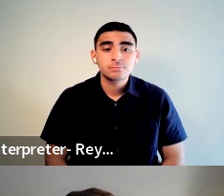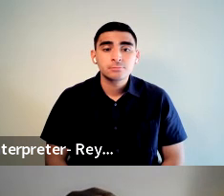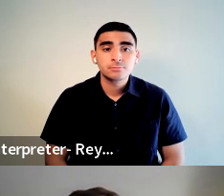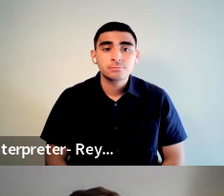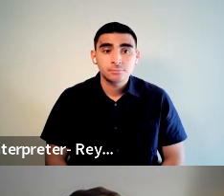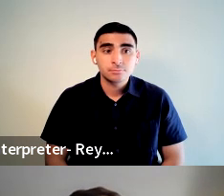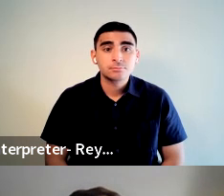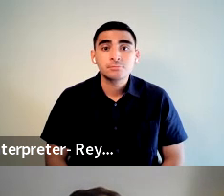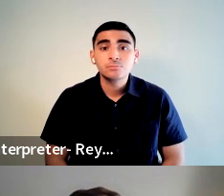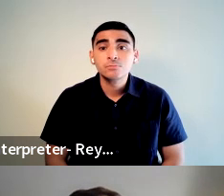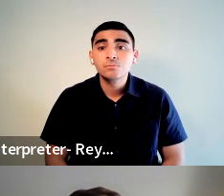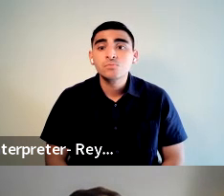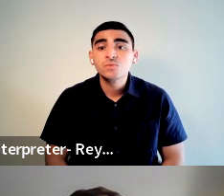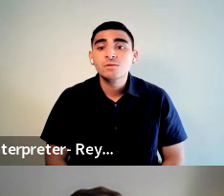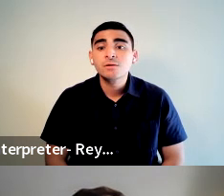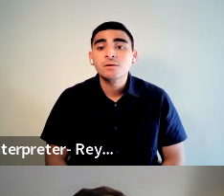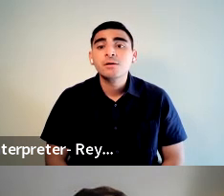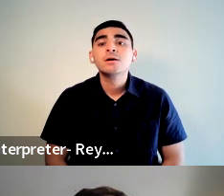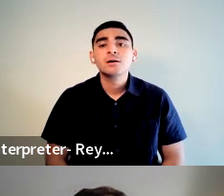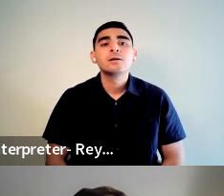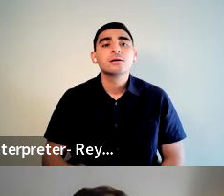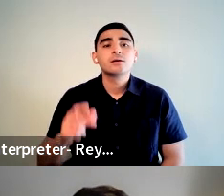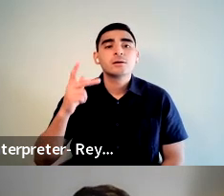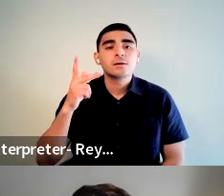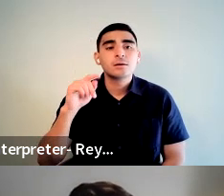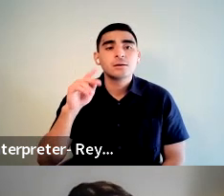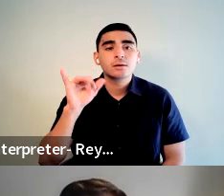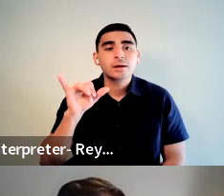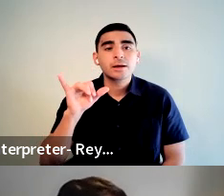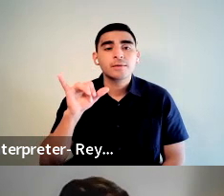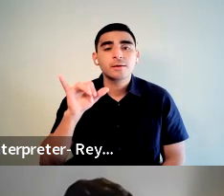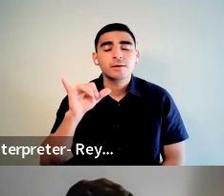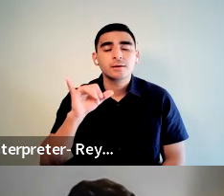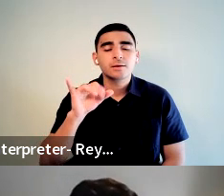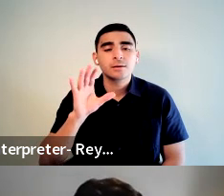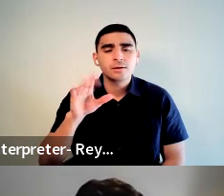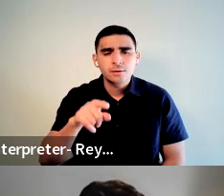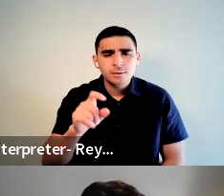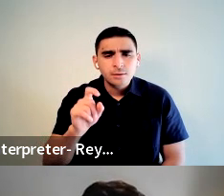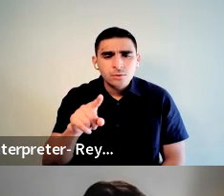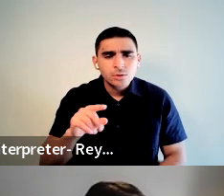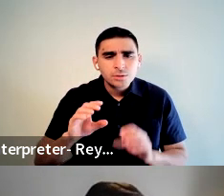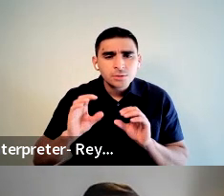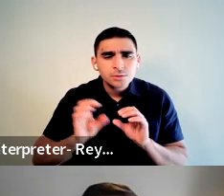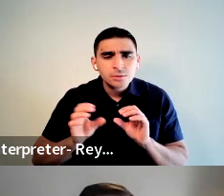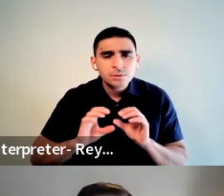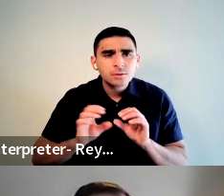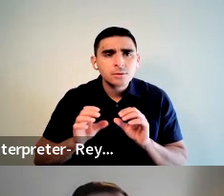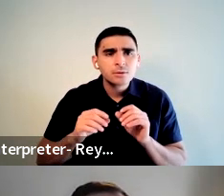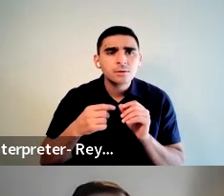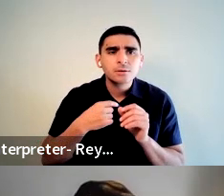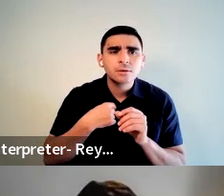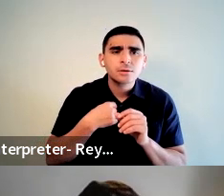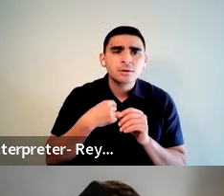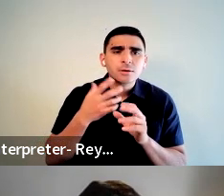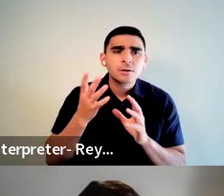And I want to acknowledge Kathy's chat. Yeah. Yeah, I won't repeat my chat